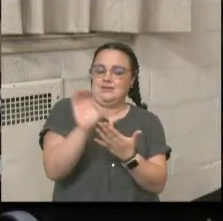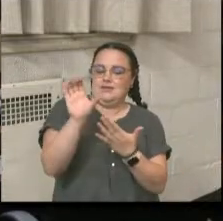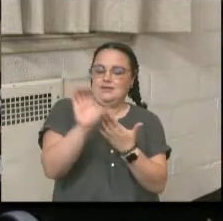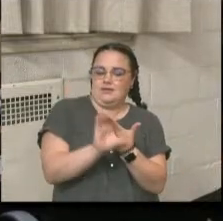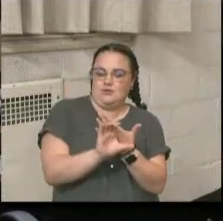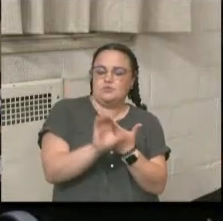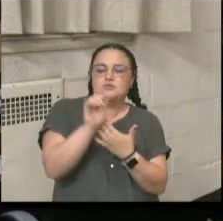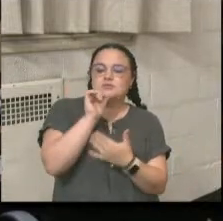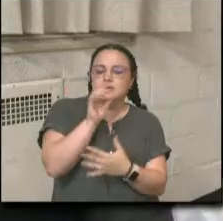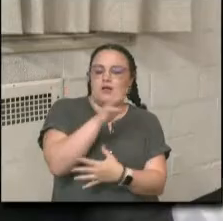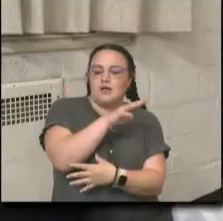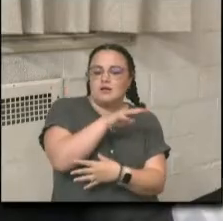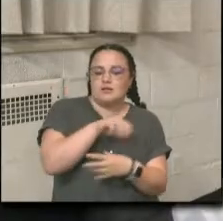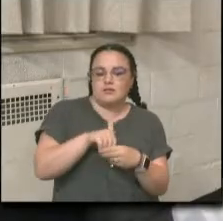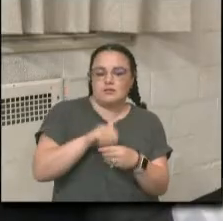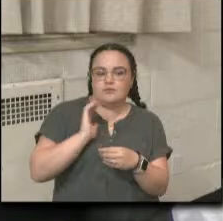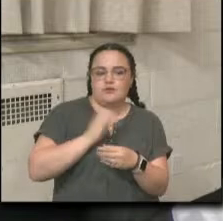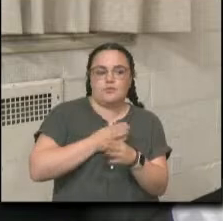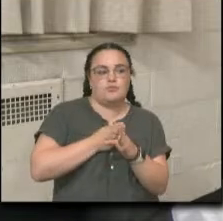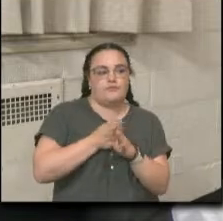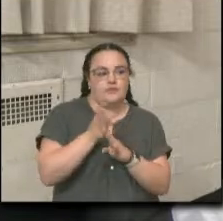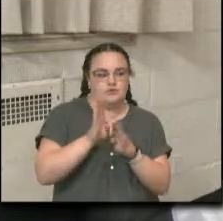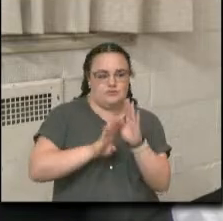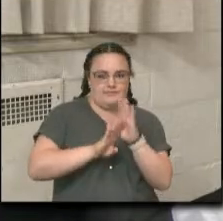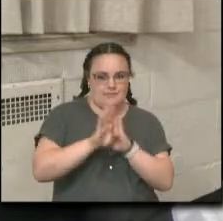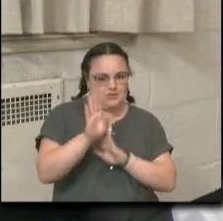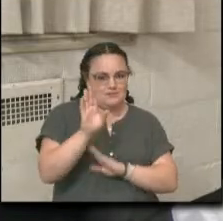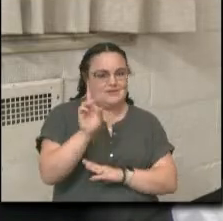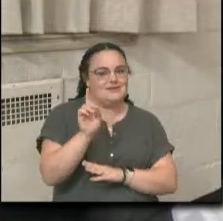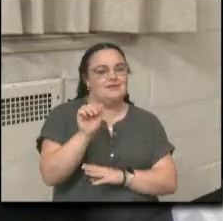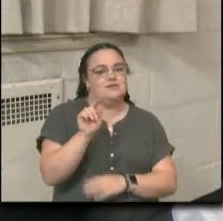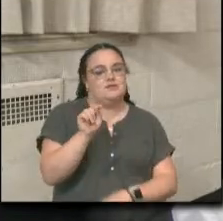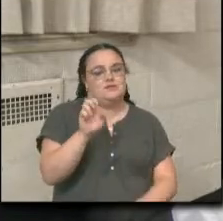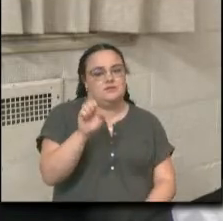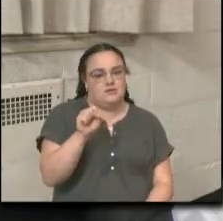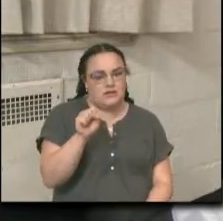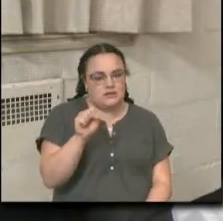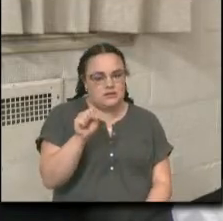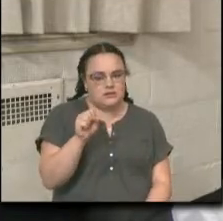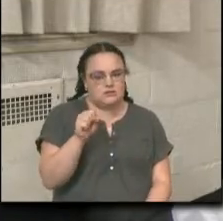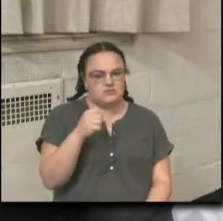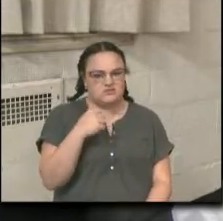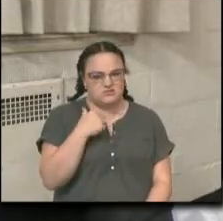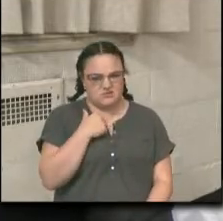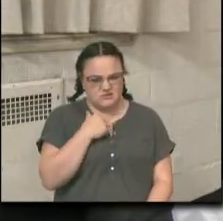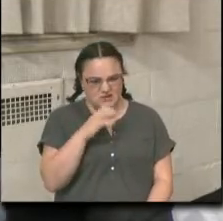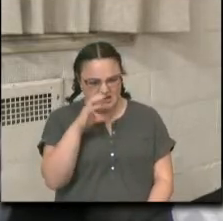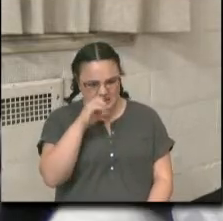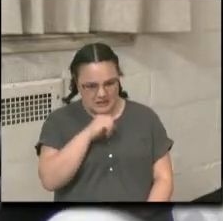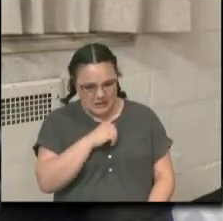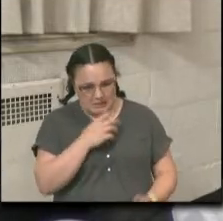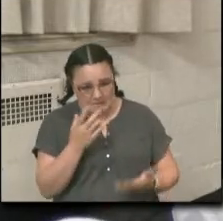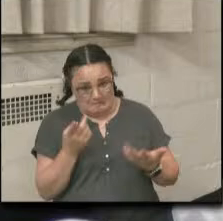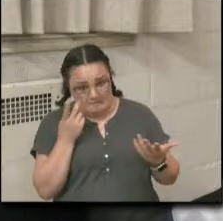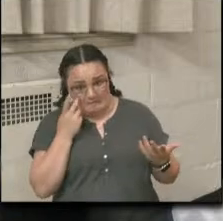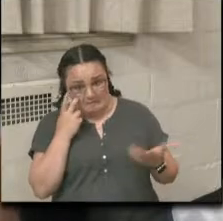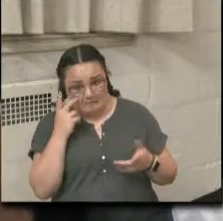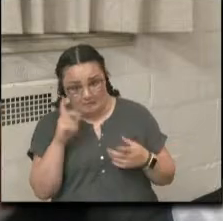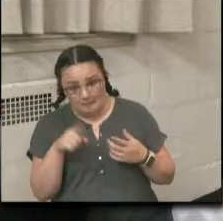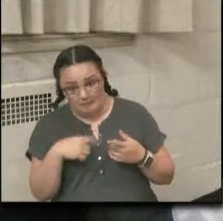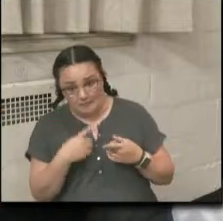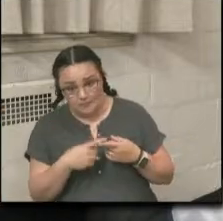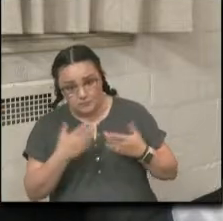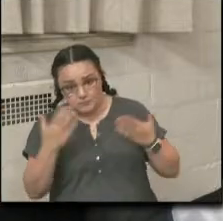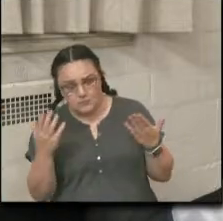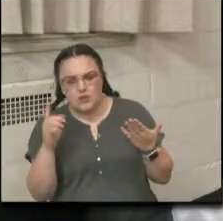doesn't include our professional development dates that I guess are to be determined, but I just wanted